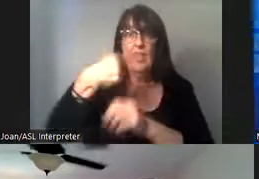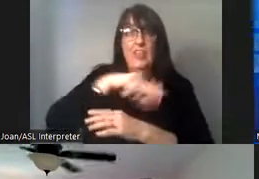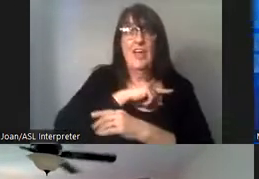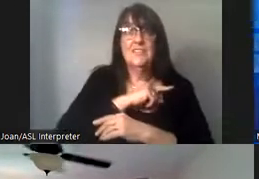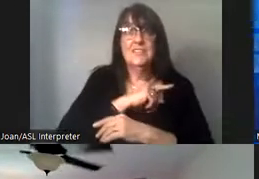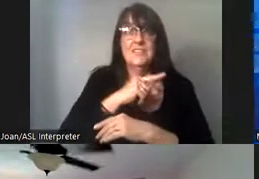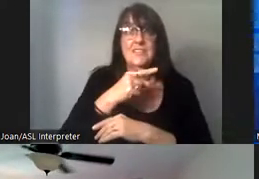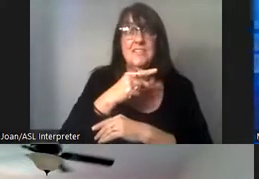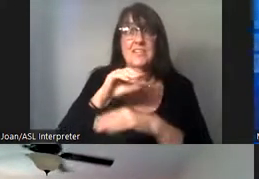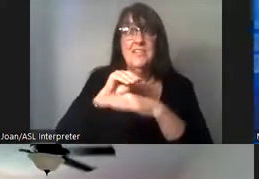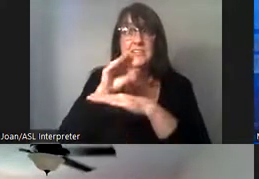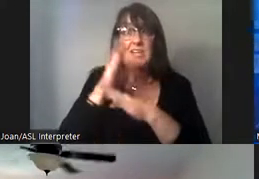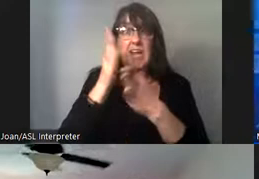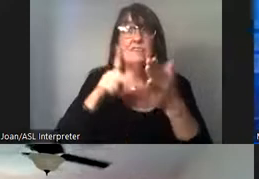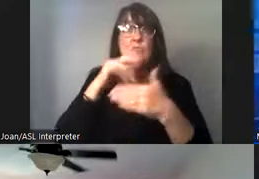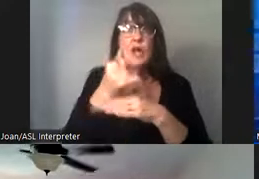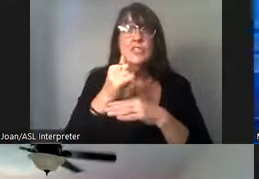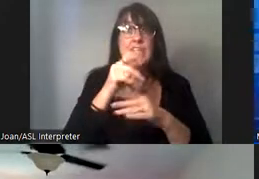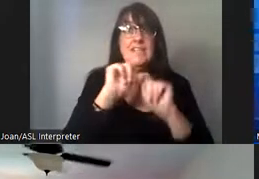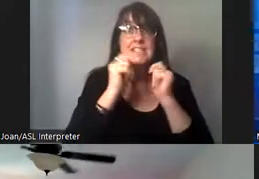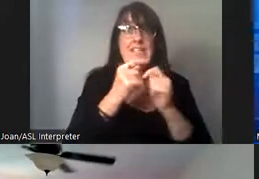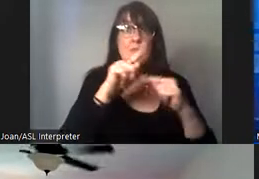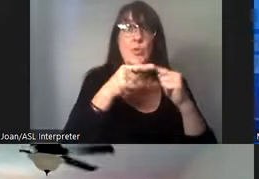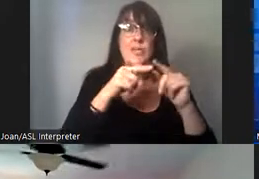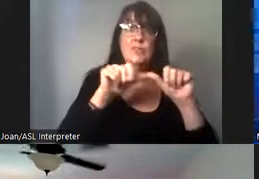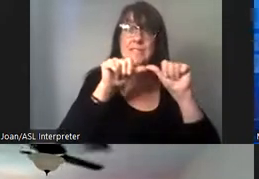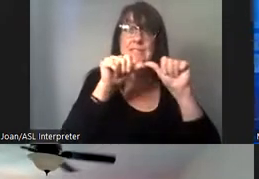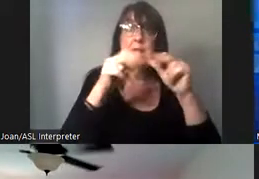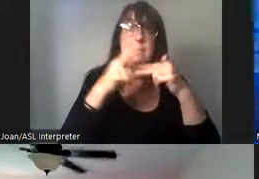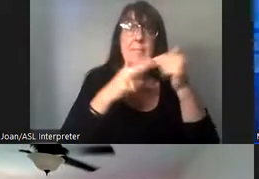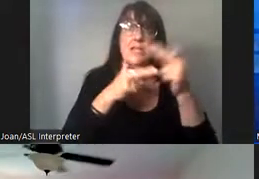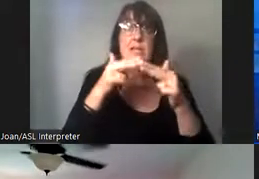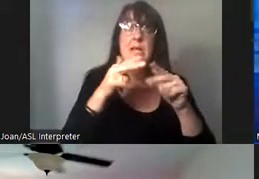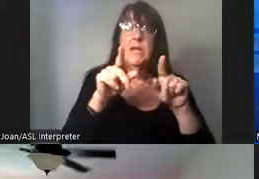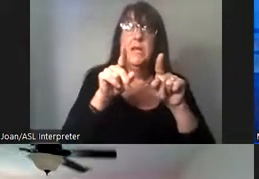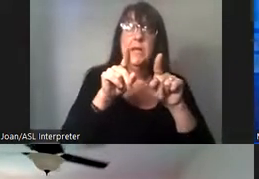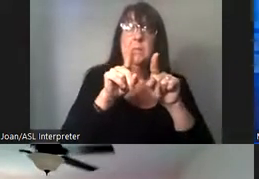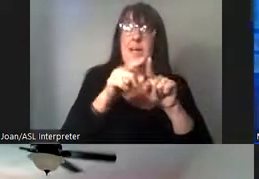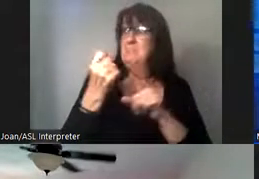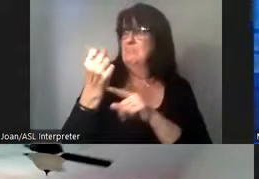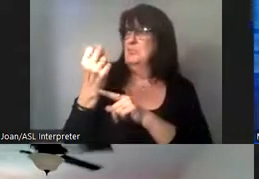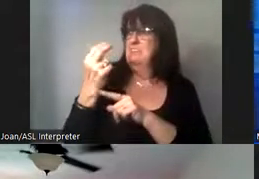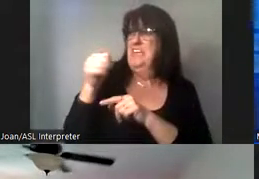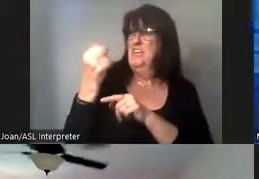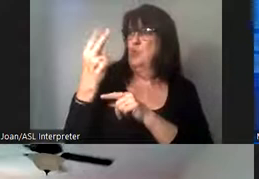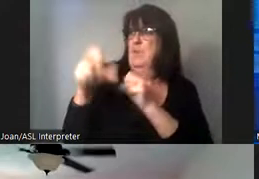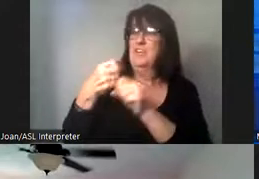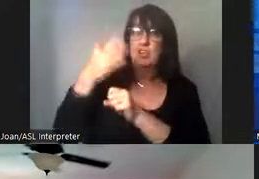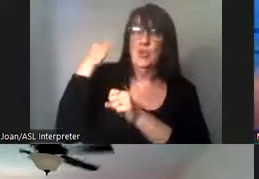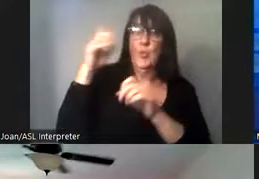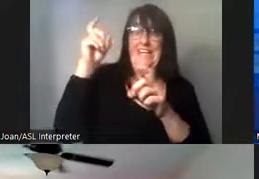consultants or as part of project teams when we did sustainable buildings. But as long as 10, 12 years ago, we realized we needed